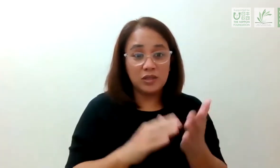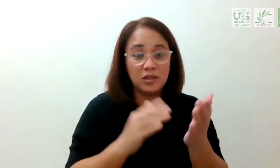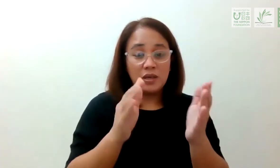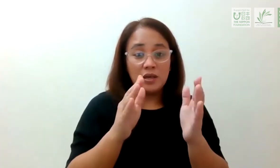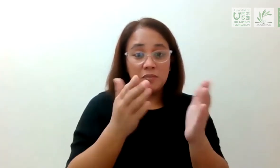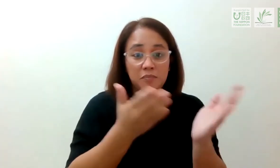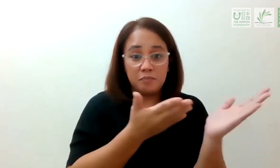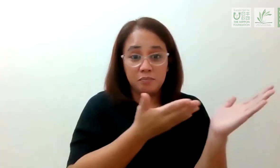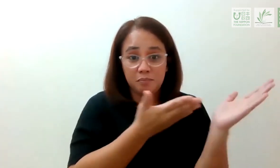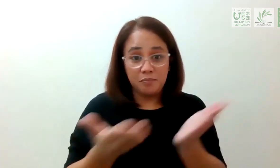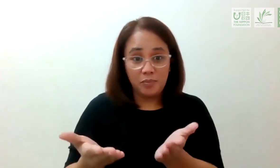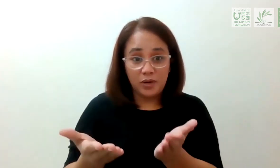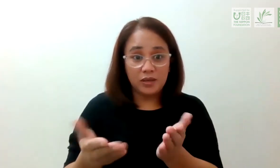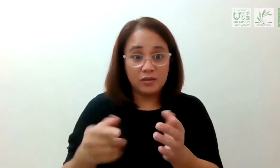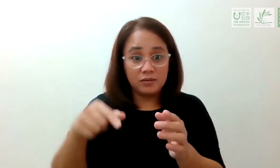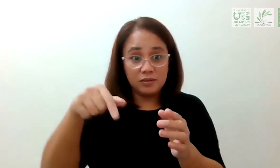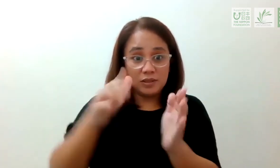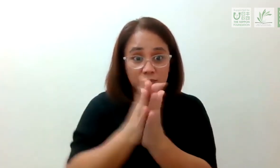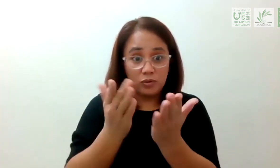to use.